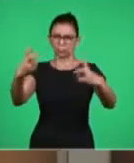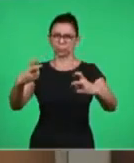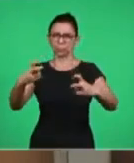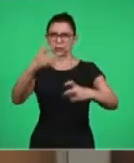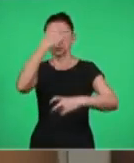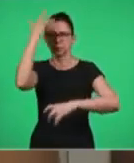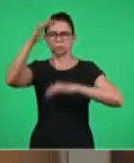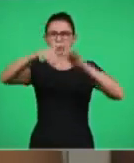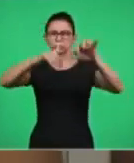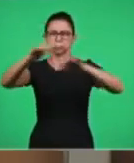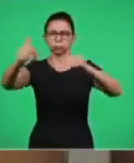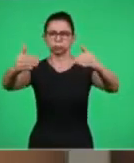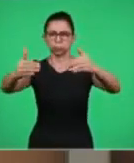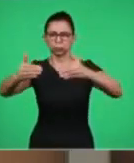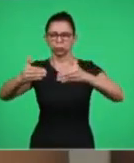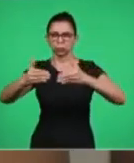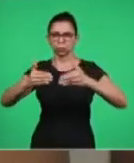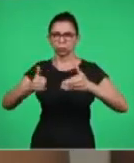Matthew